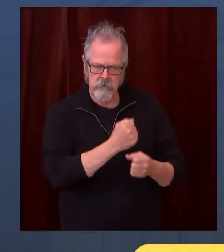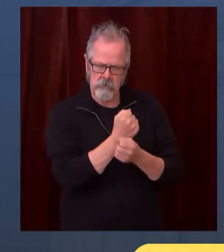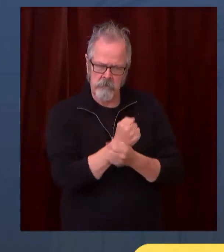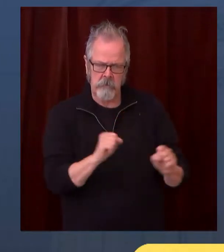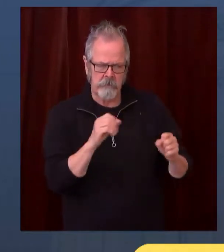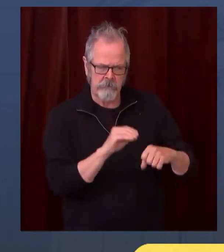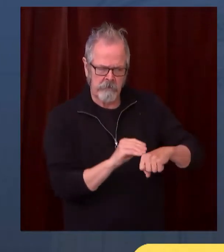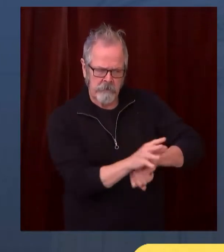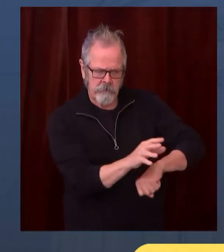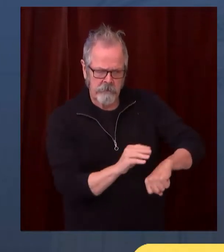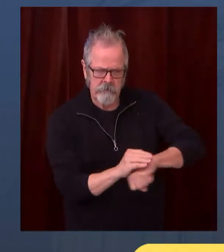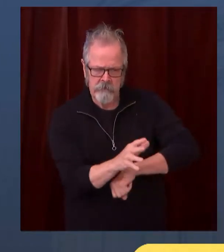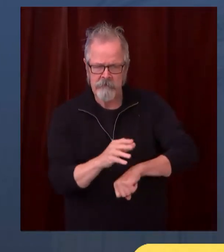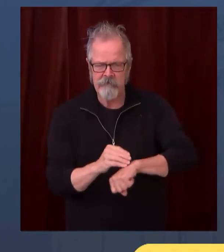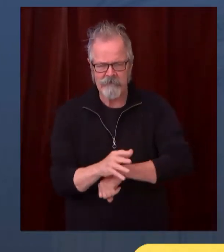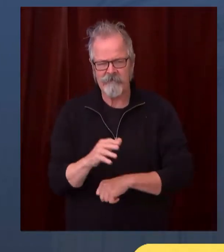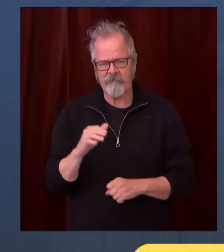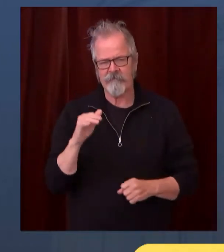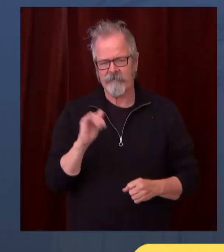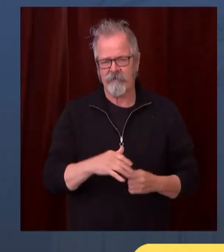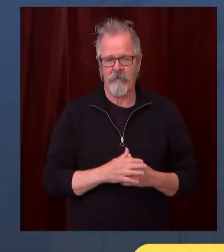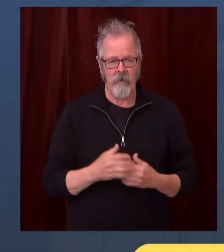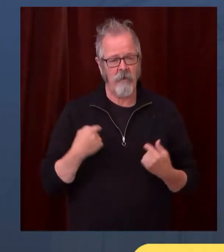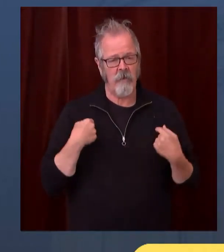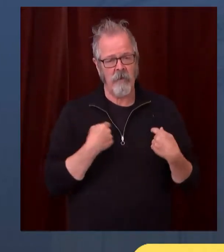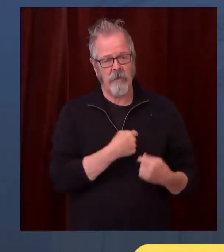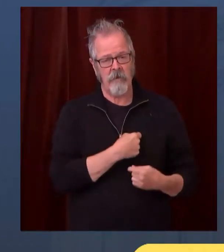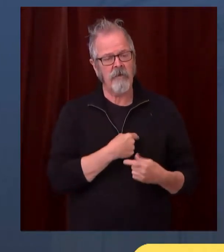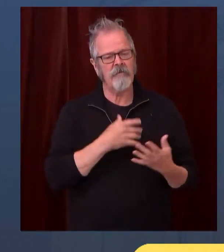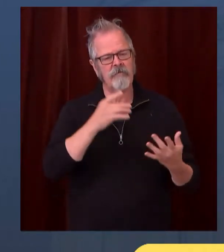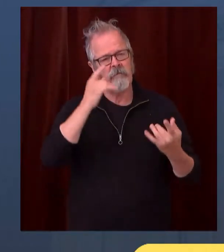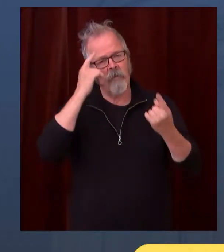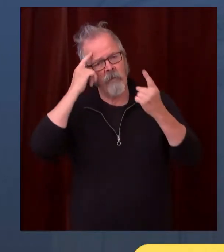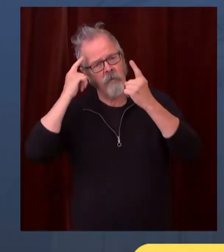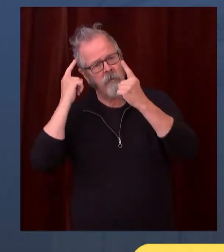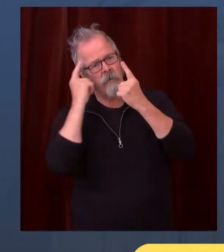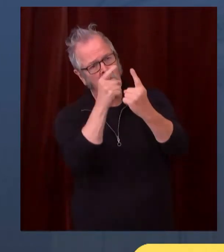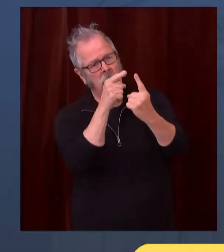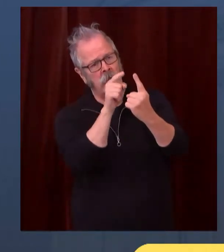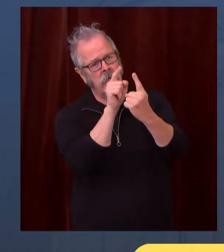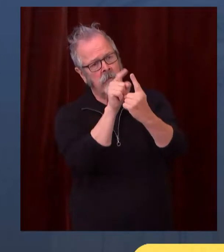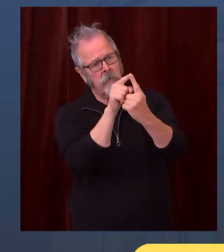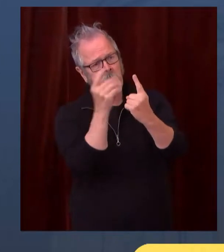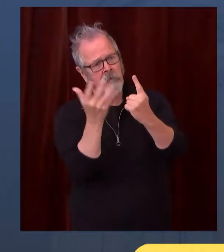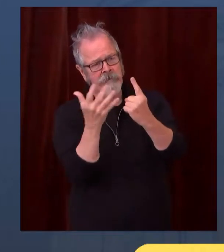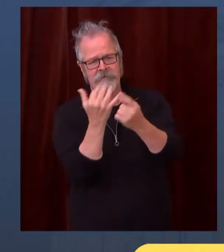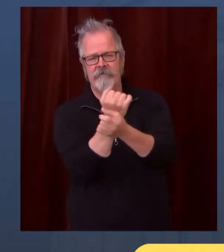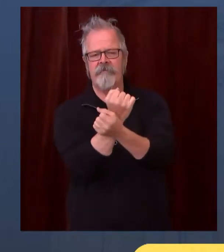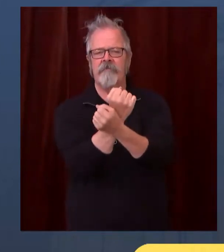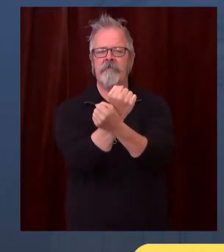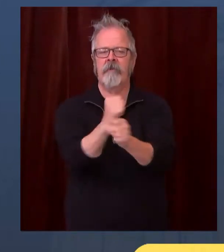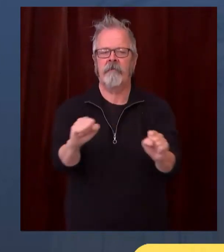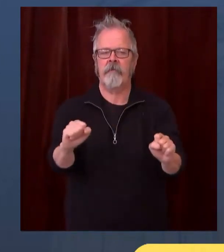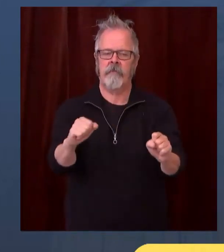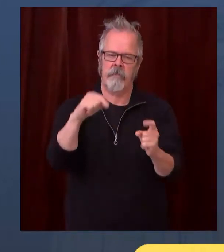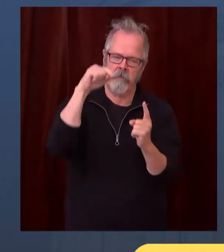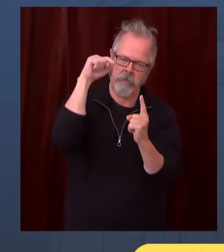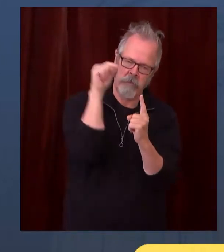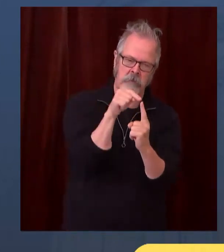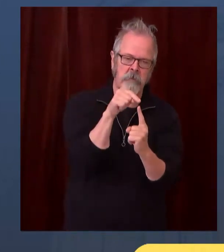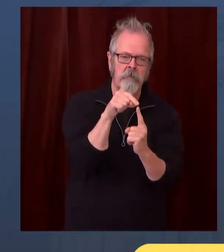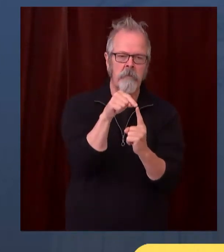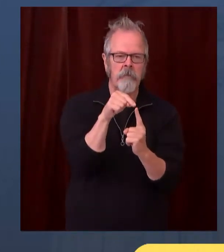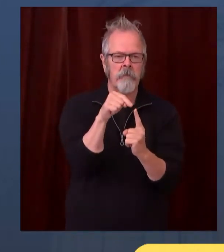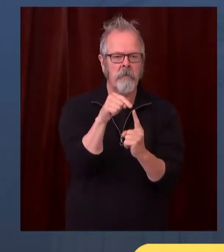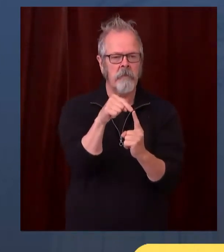and well-being of long-term care residents in our state. So in closing, I would just like to remind everyone that we all, as the governor was